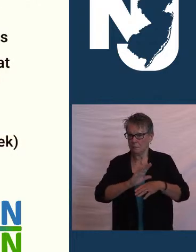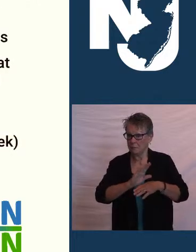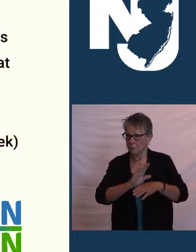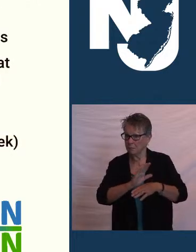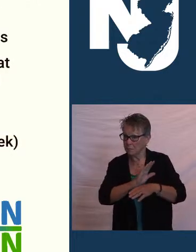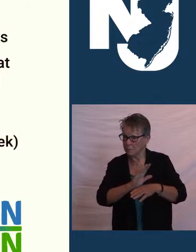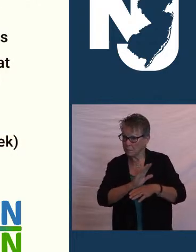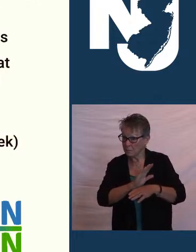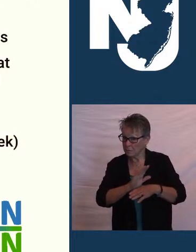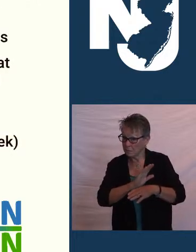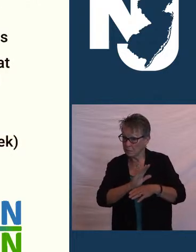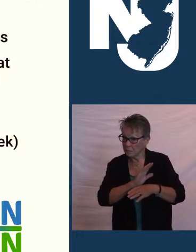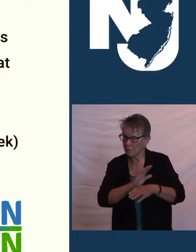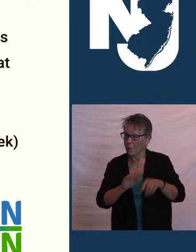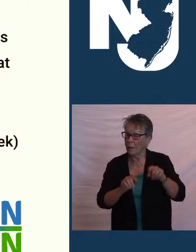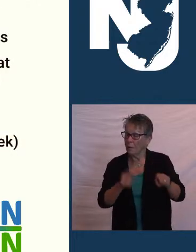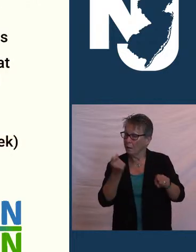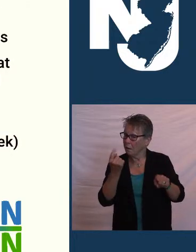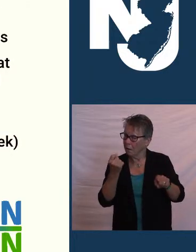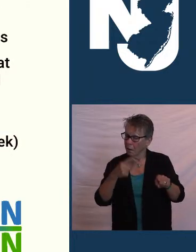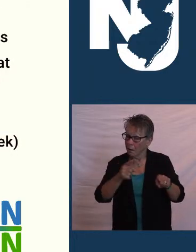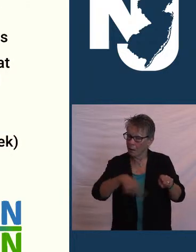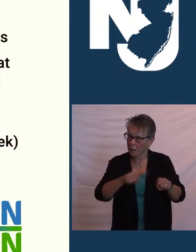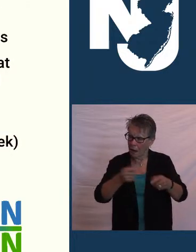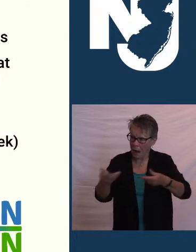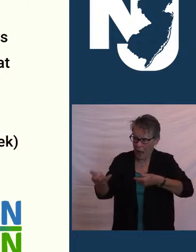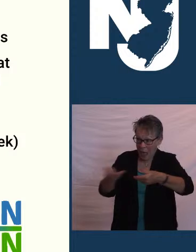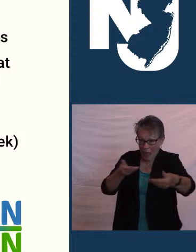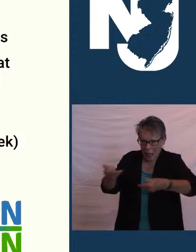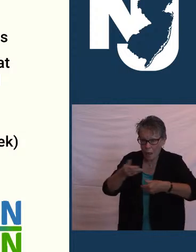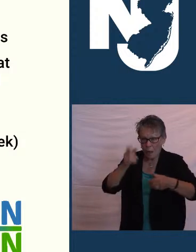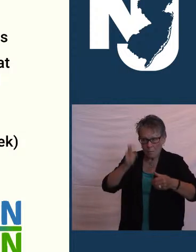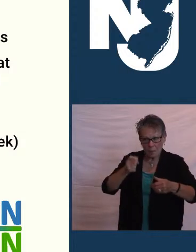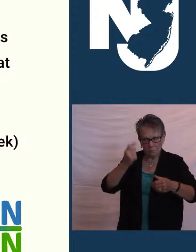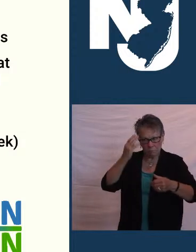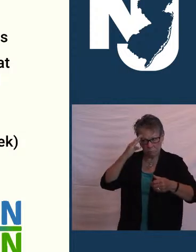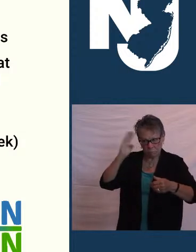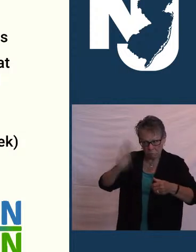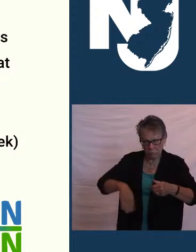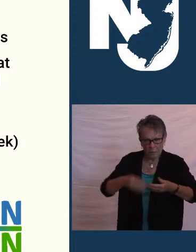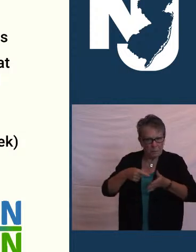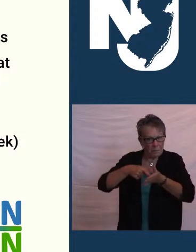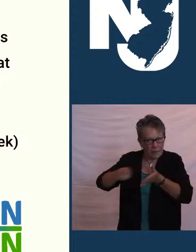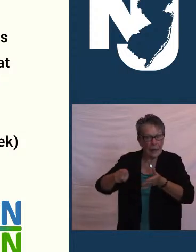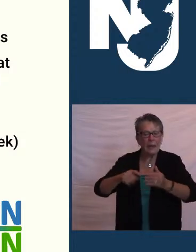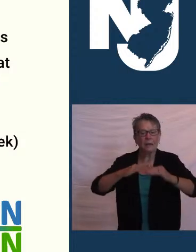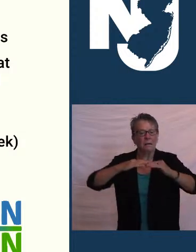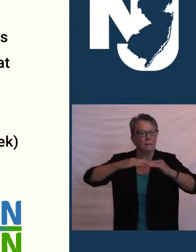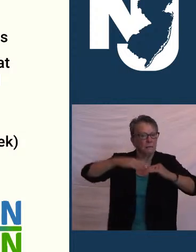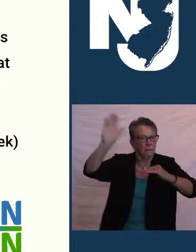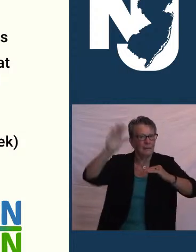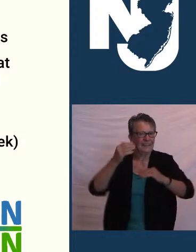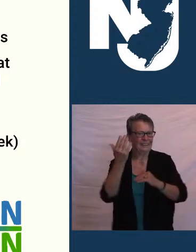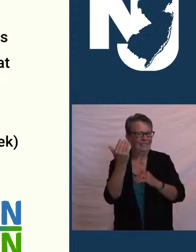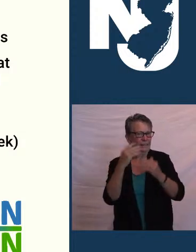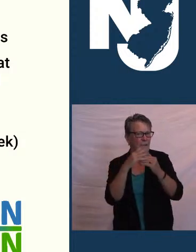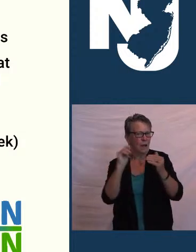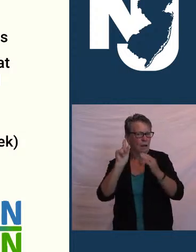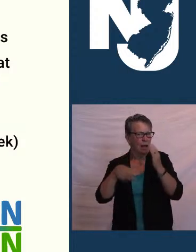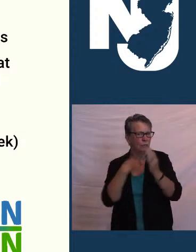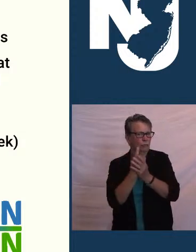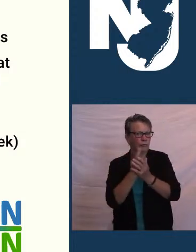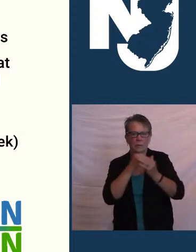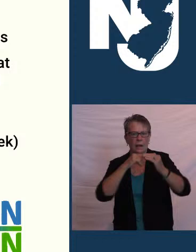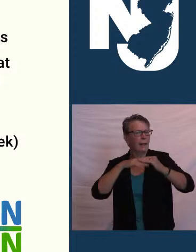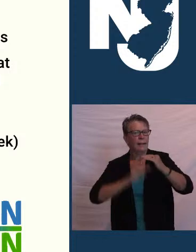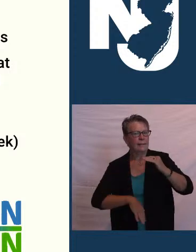employer-provided training period of up to the first 6 months of employment, Return and Earn will reimburse employers for